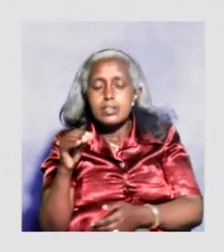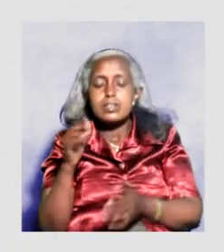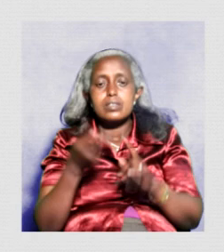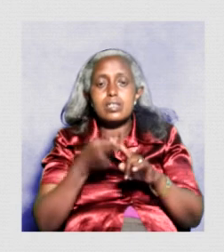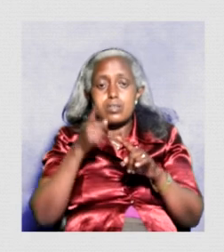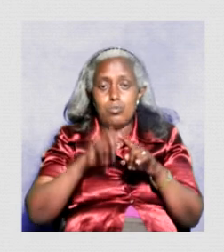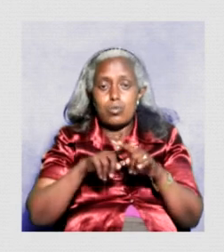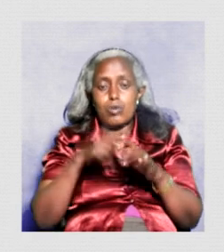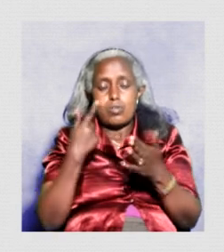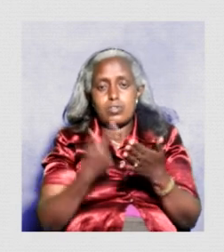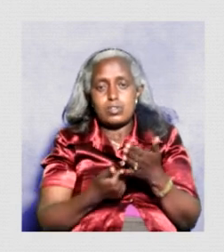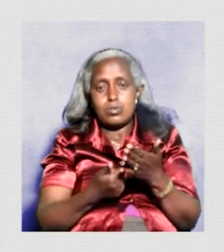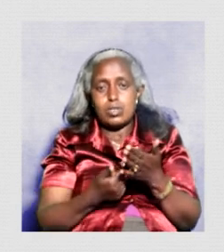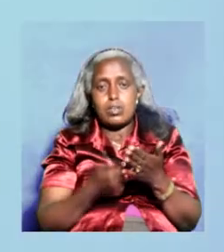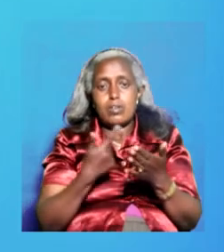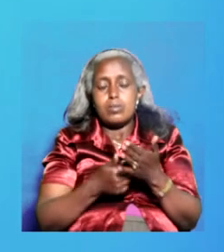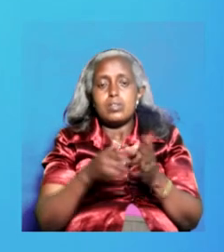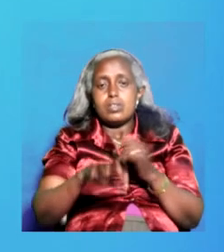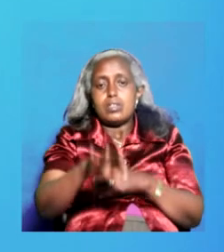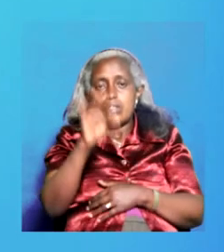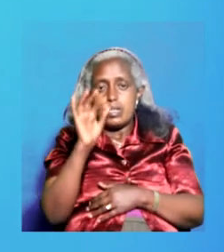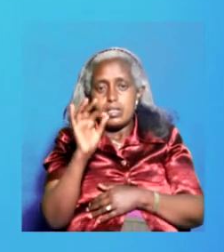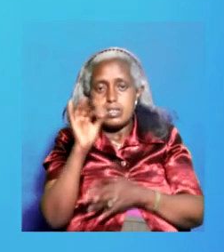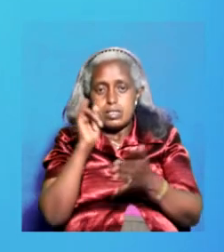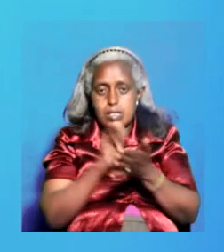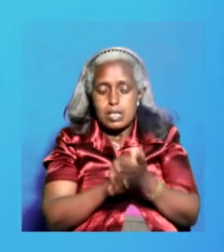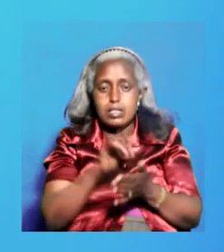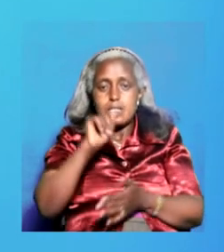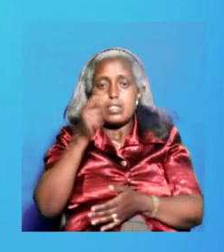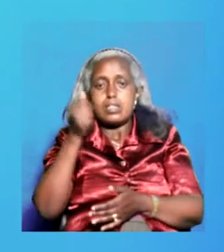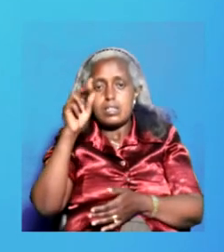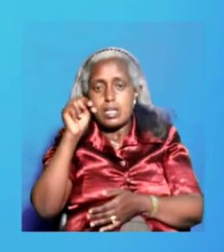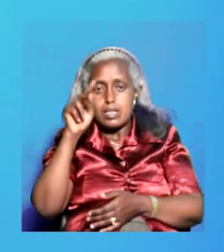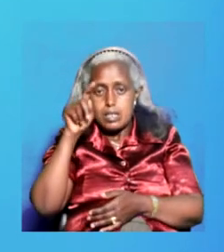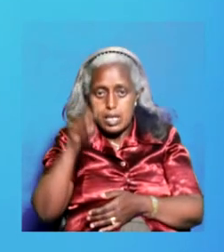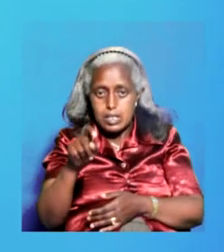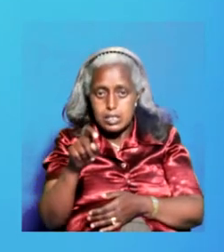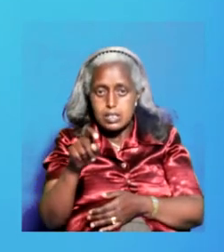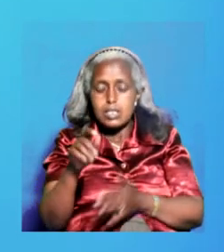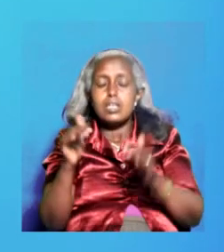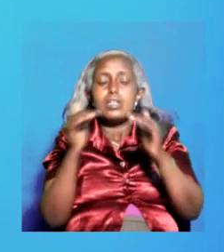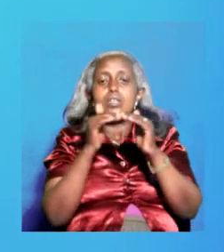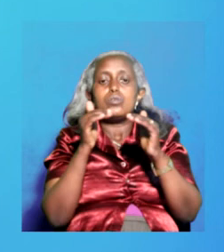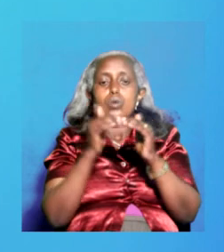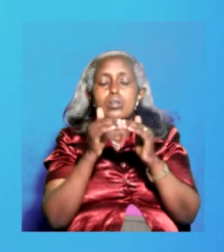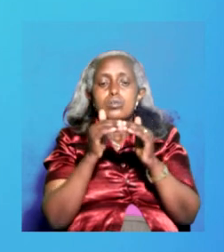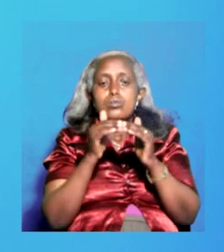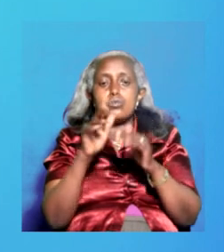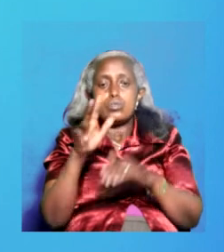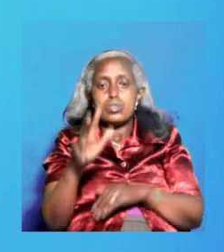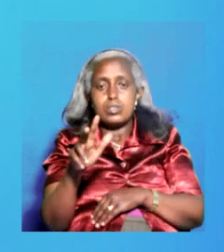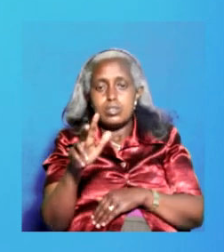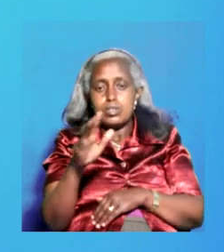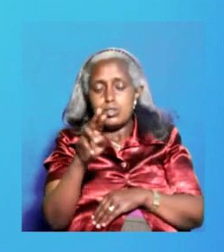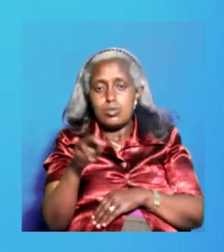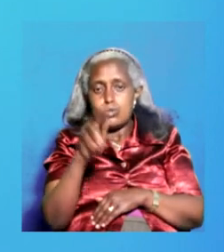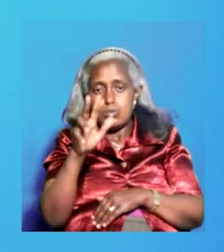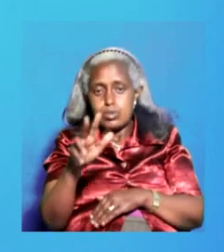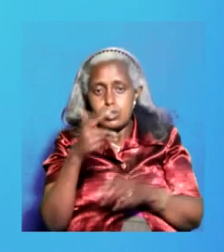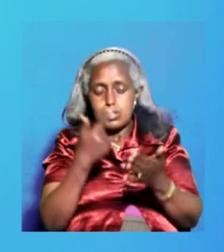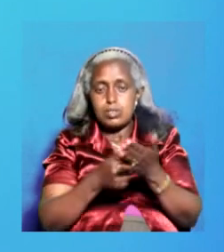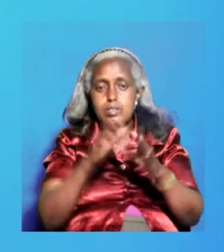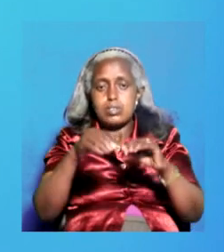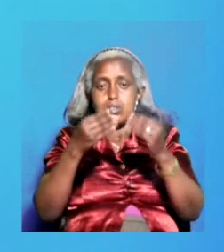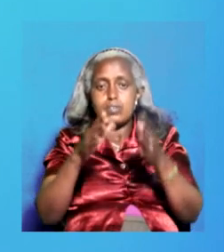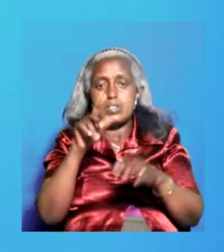reciprocal of this one. So from this you get that tan x is equal to root 3. So this gives you